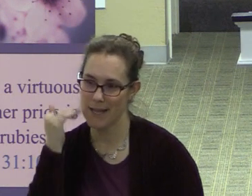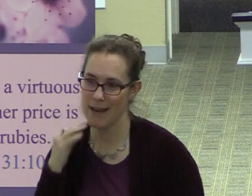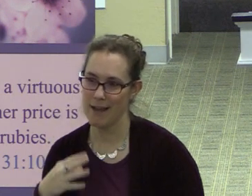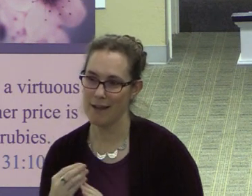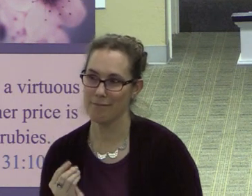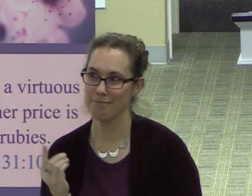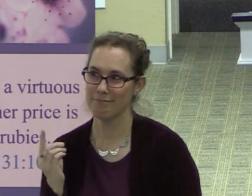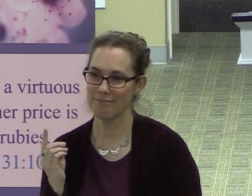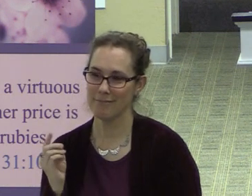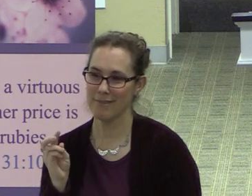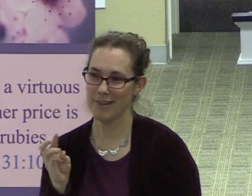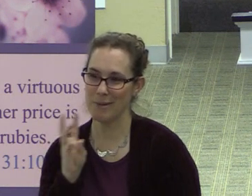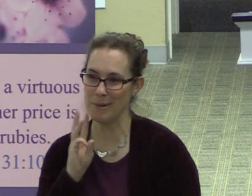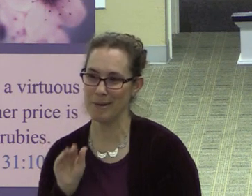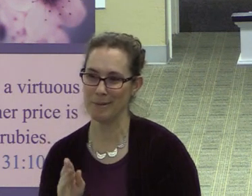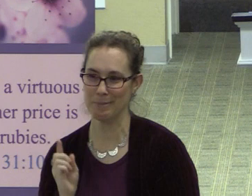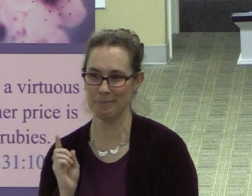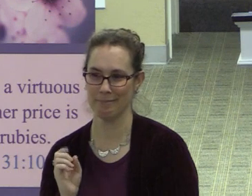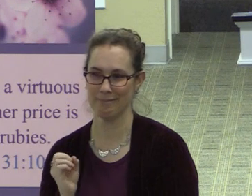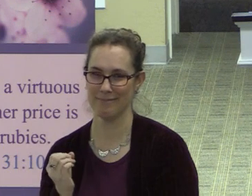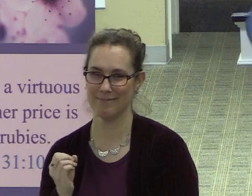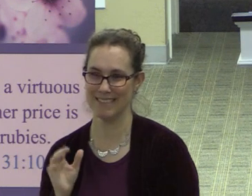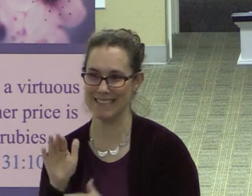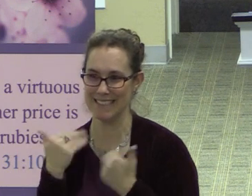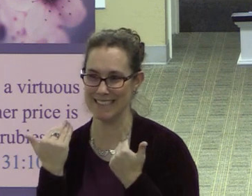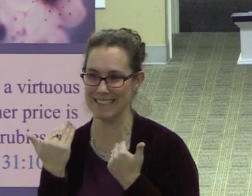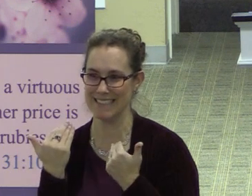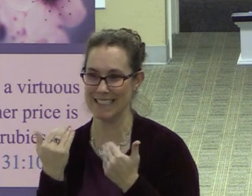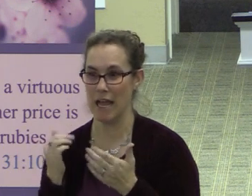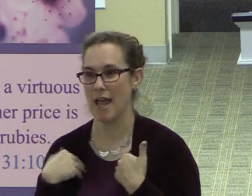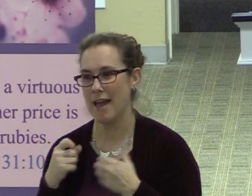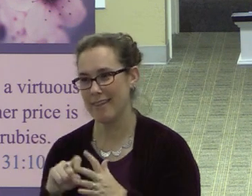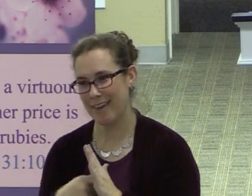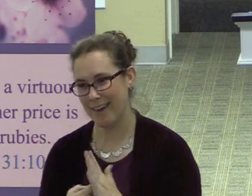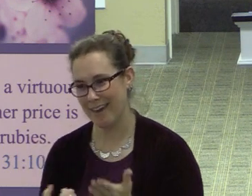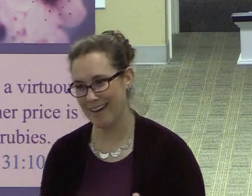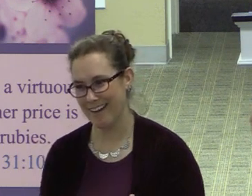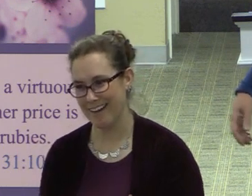of the ocean side of the boat. I'm looking at him. He smiles, and he had the key.